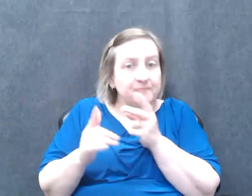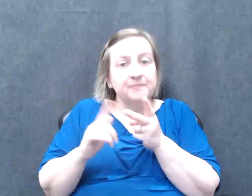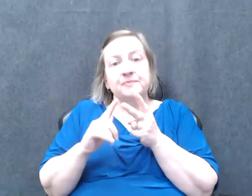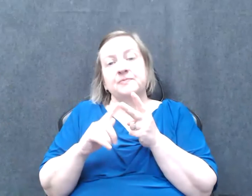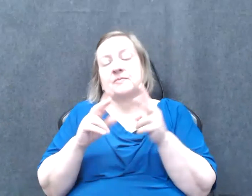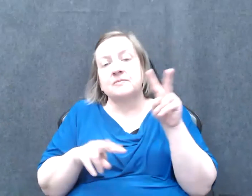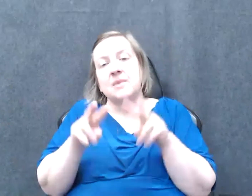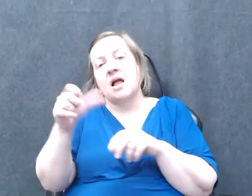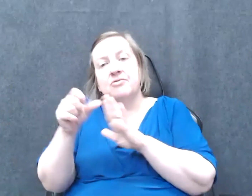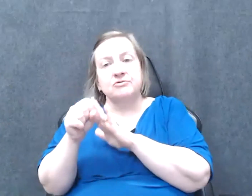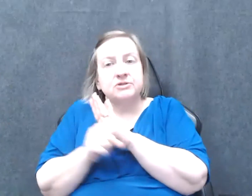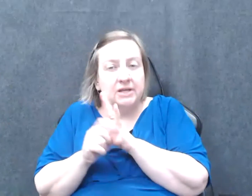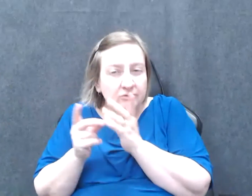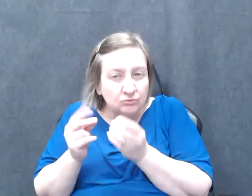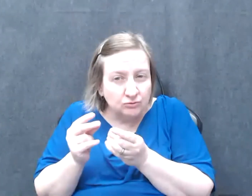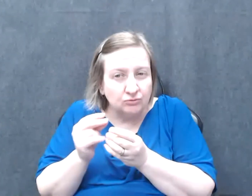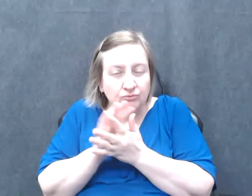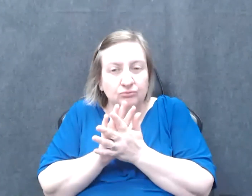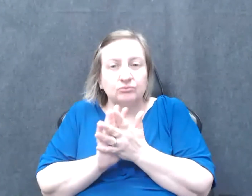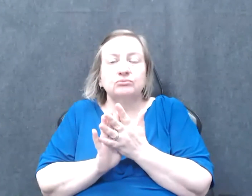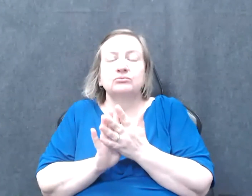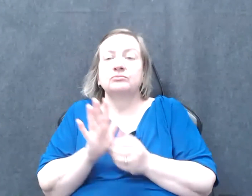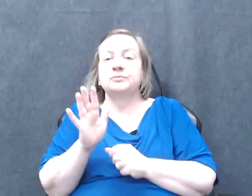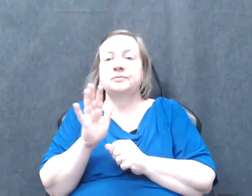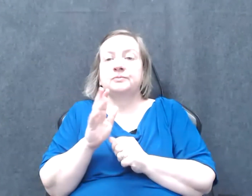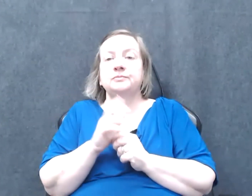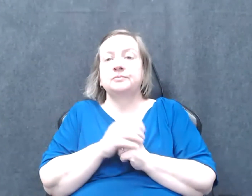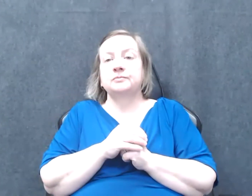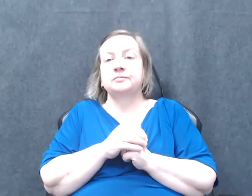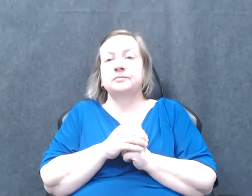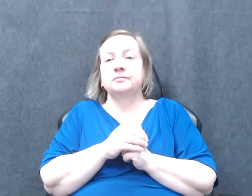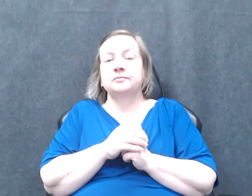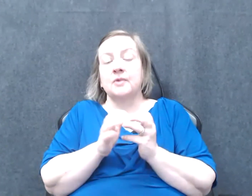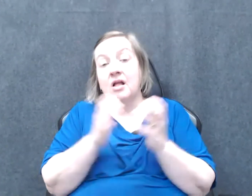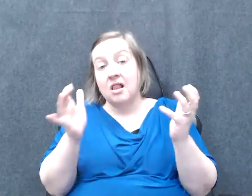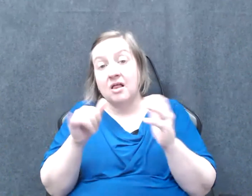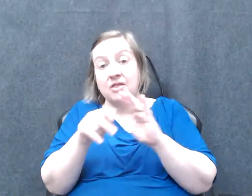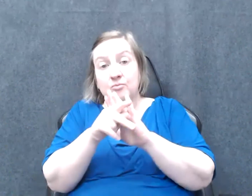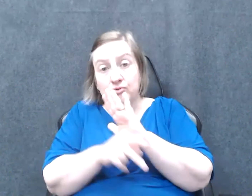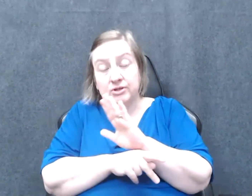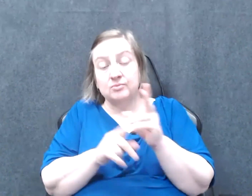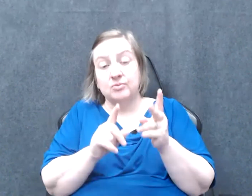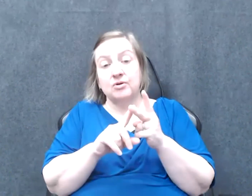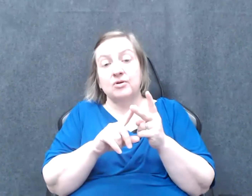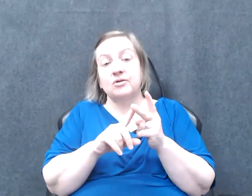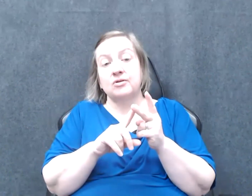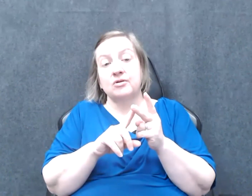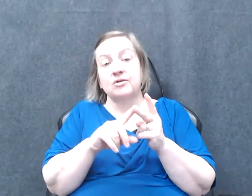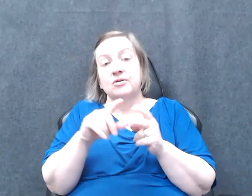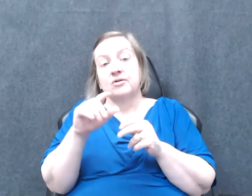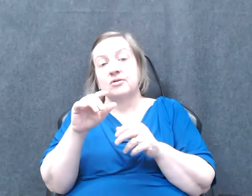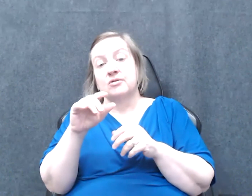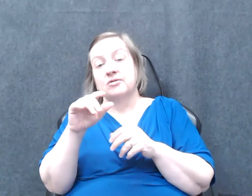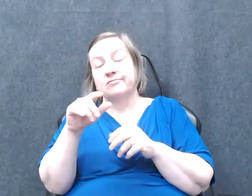other states are doing. And a lot of what, the principles, the enterprise architect principles that we're looking